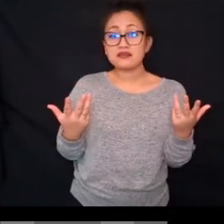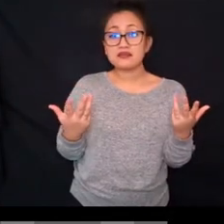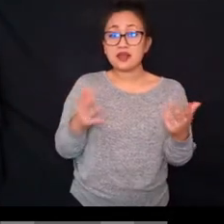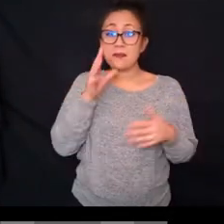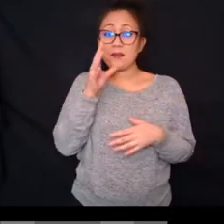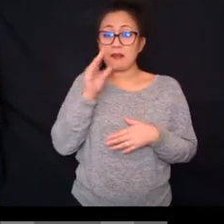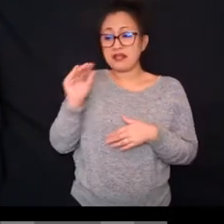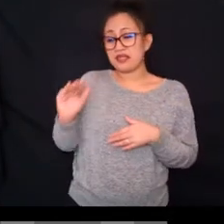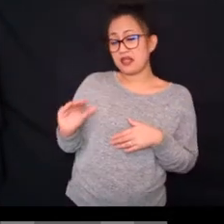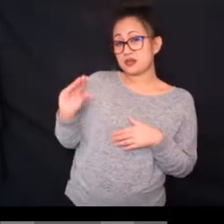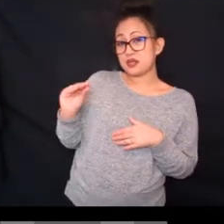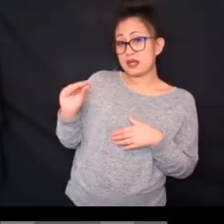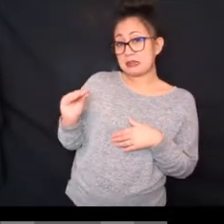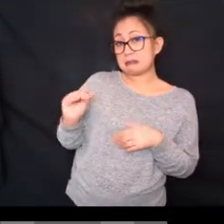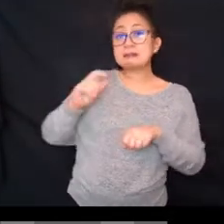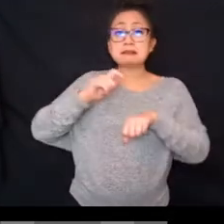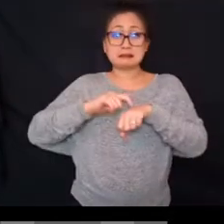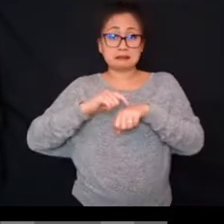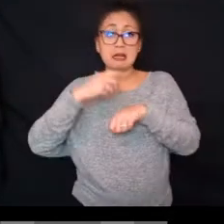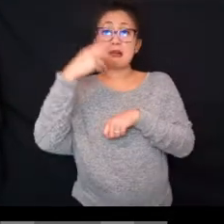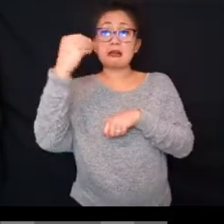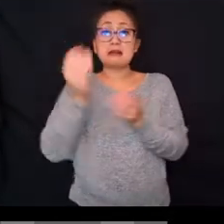leave the nest, she said one day.